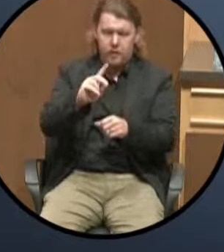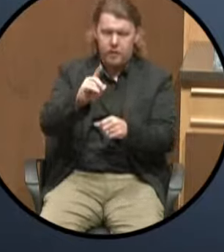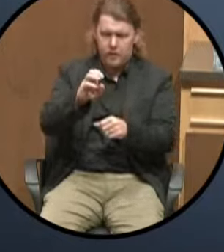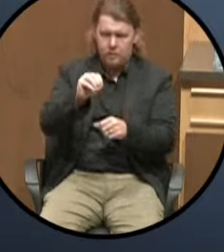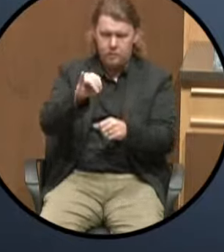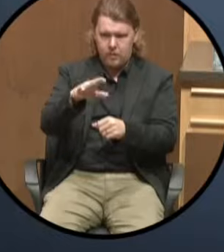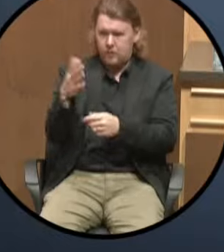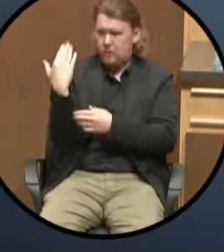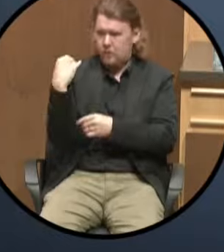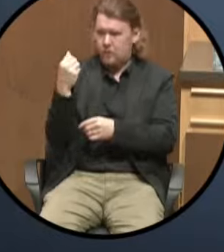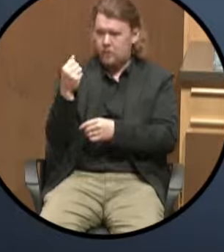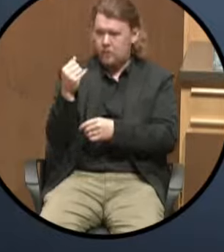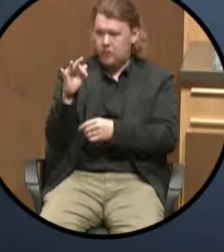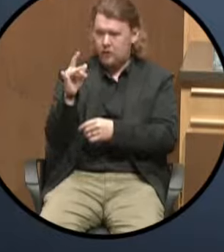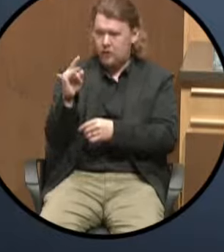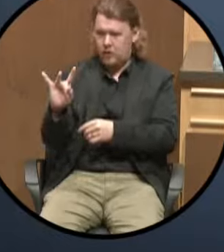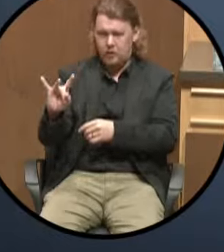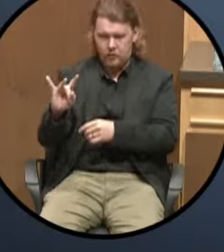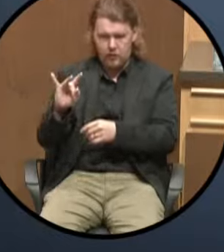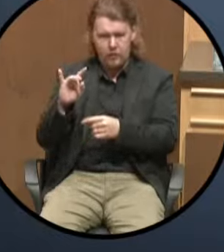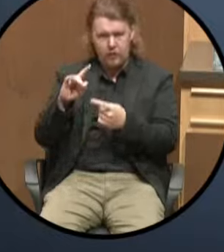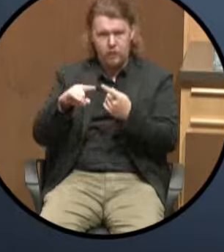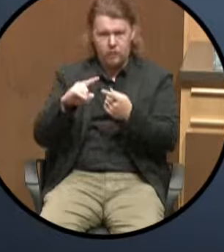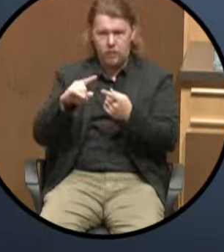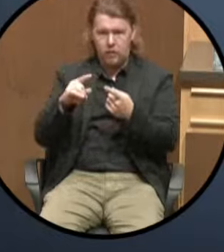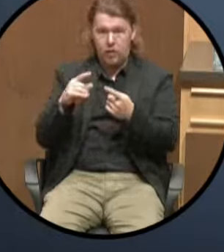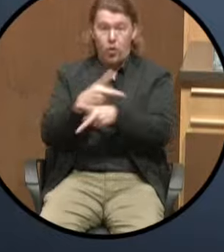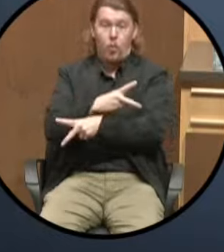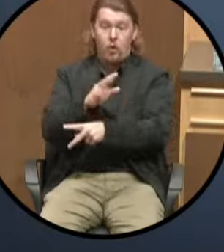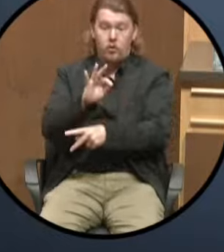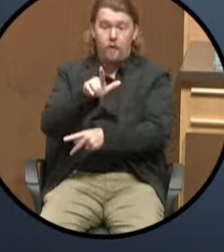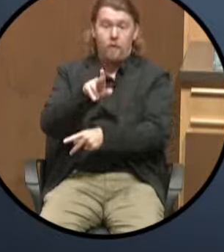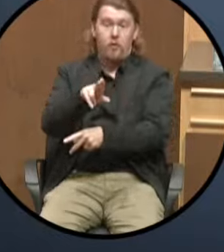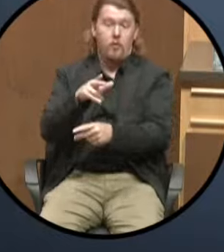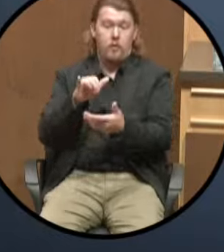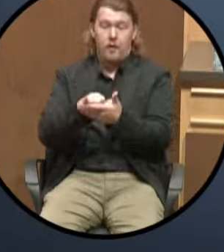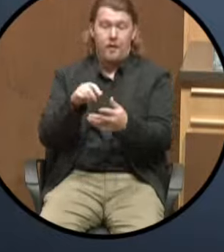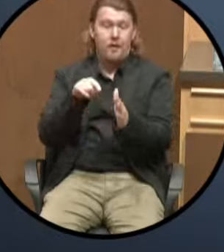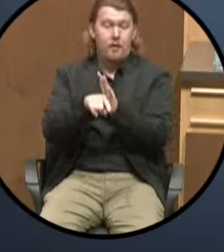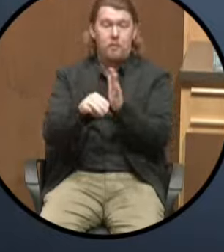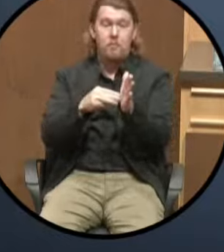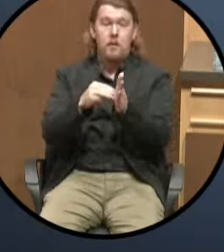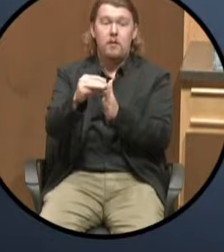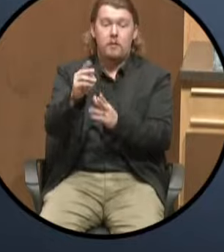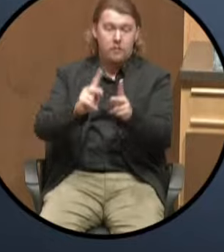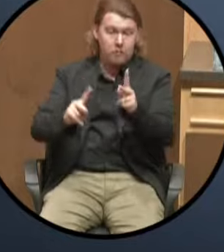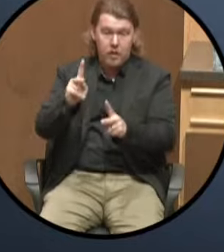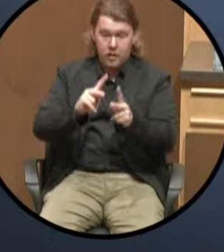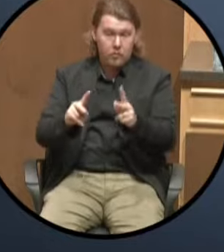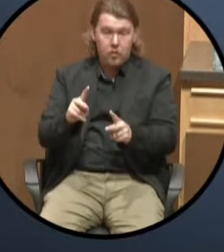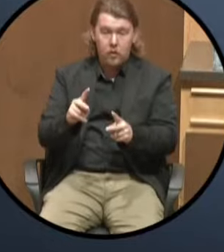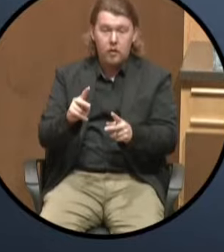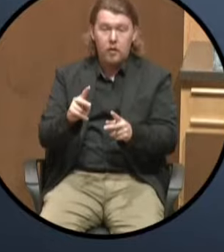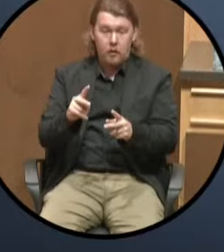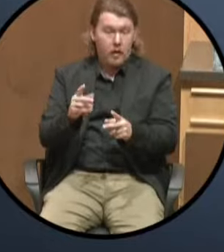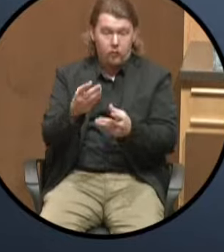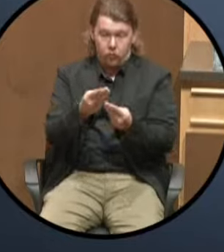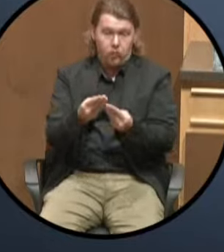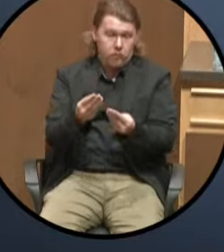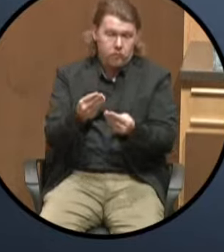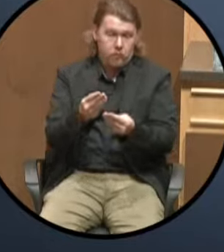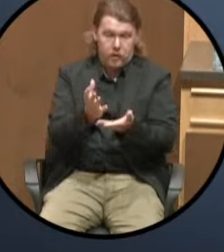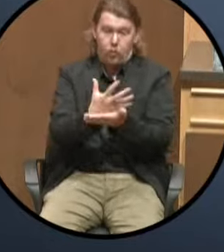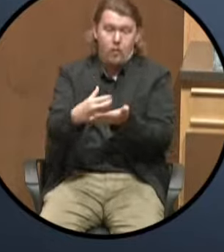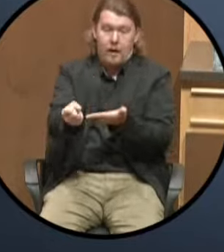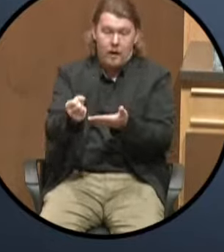1919 when the pandemic due to influenza, which killed millions in the United States, died out on its own because it ran out